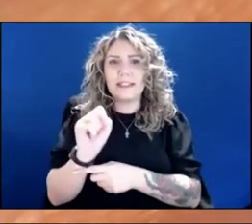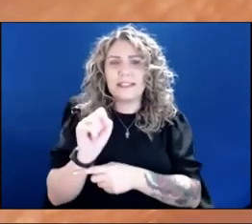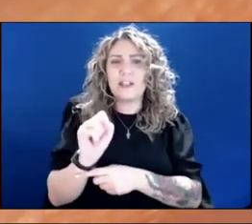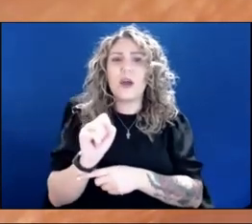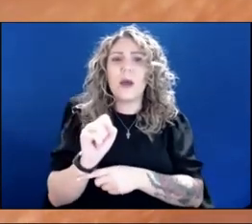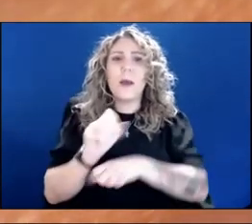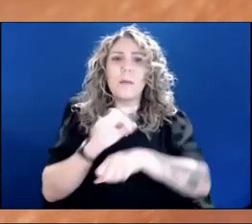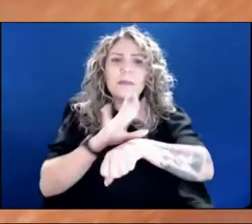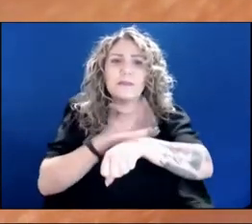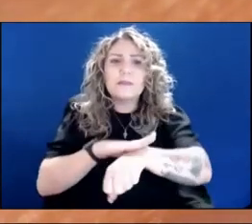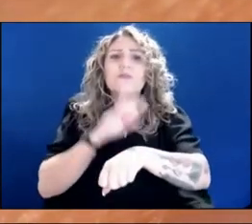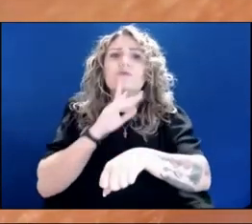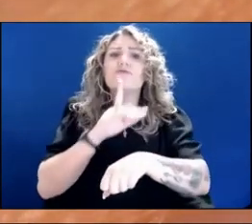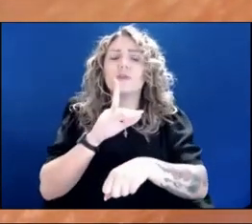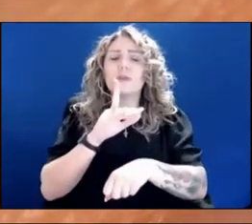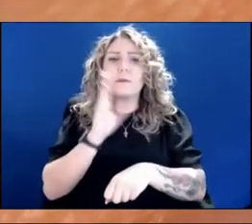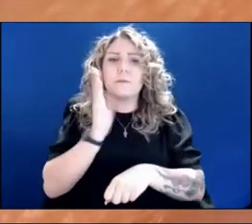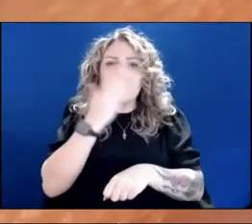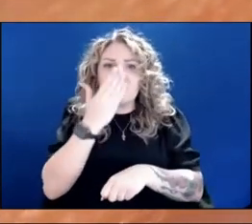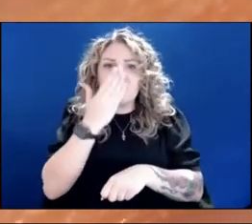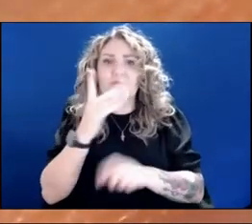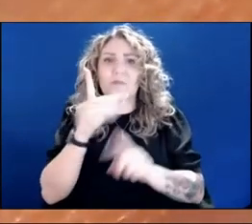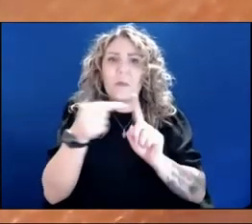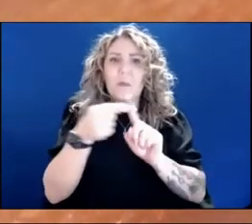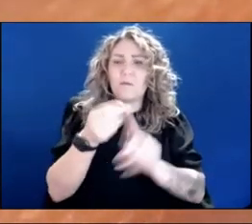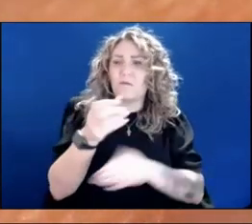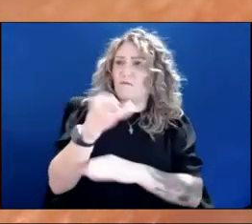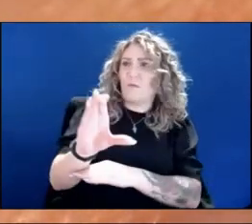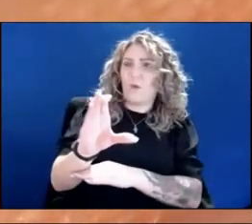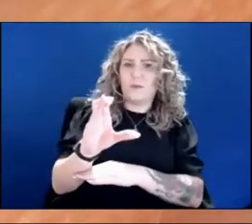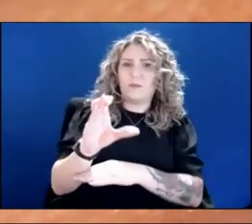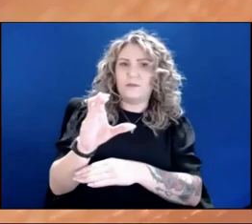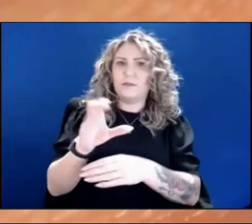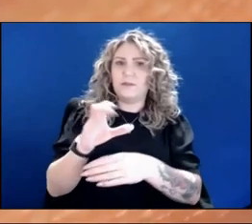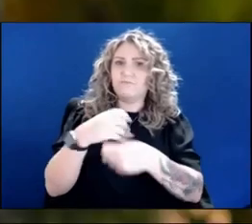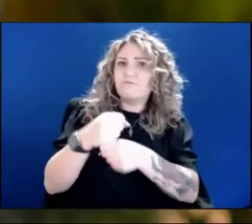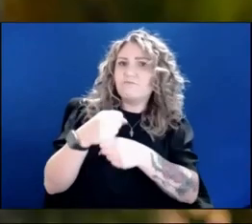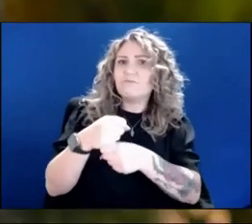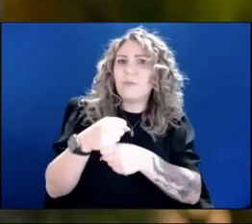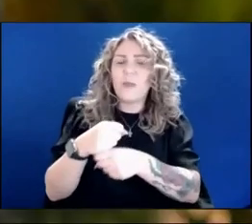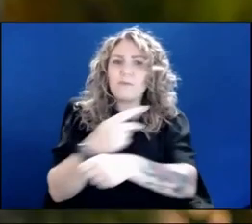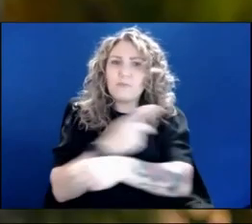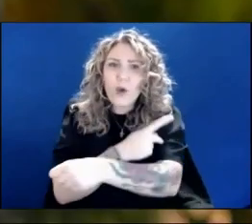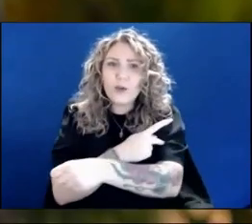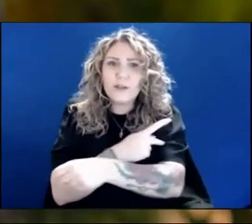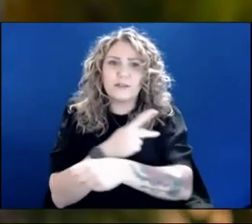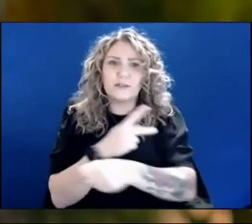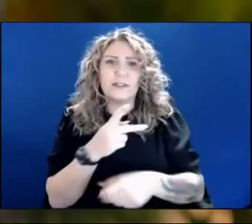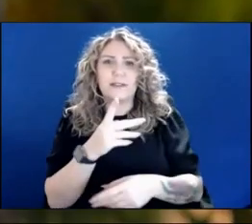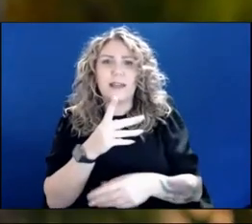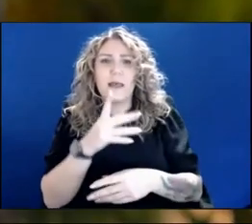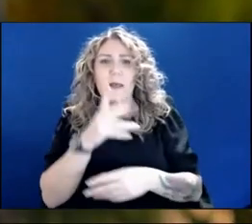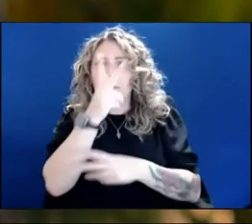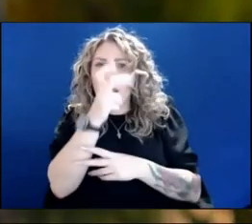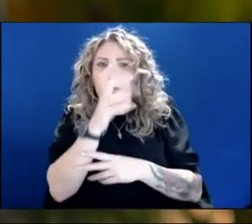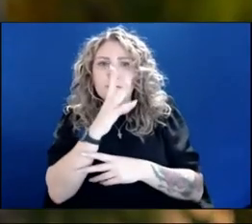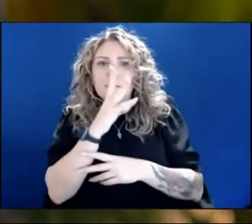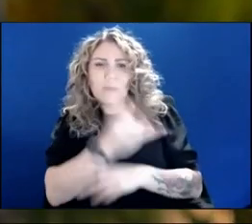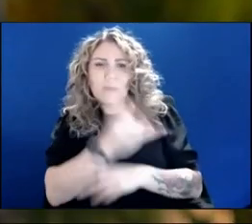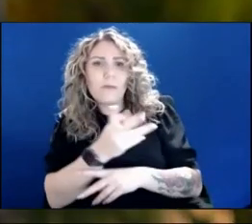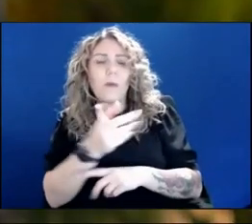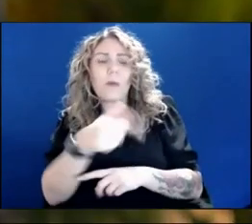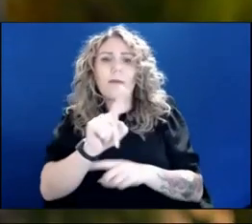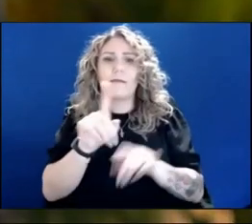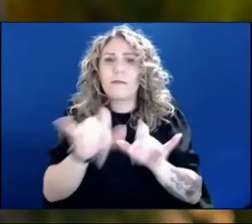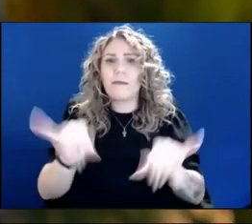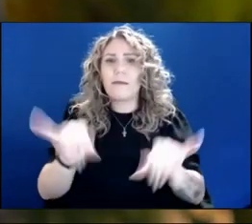those cells are forced to produce odor-related proteins, making the bugs able to ignore common insect repellents. Mosquitoes, of course, as we know, can